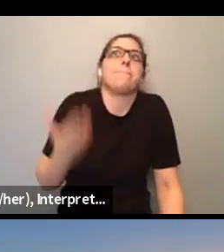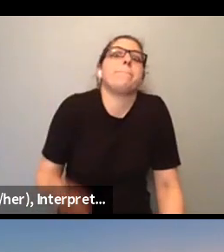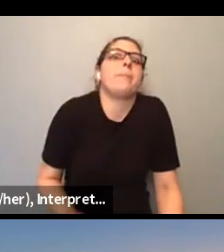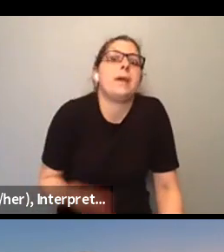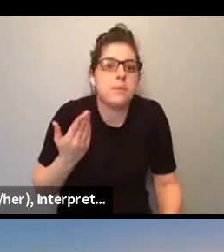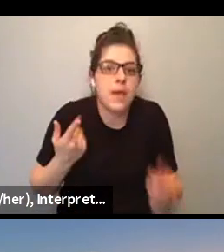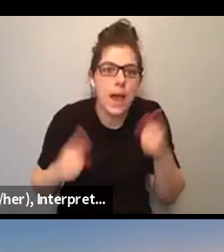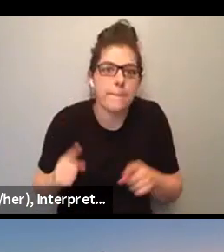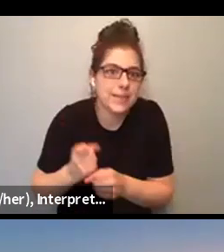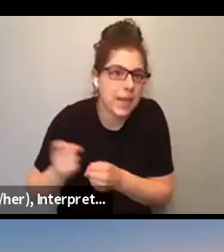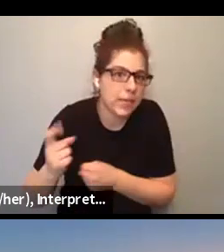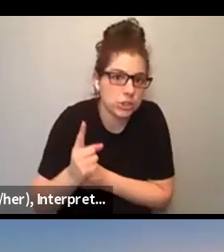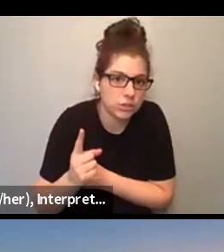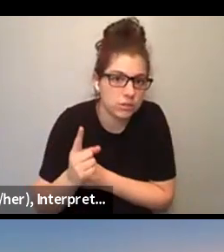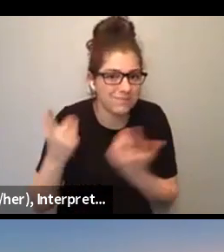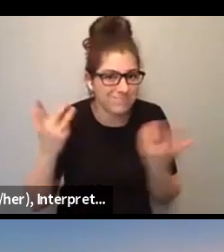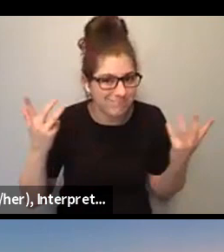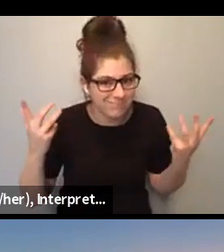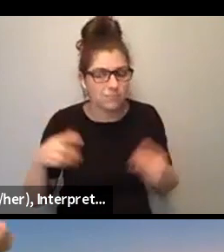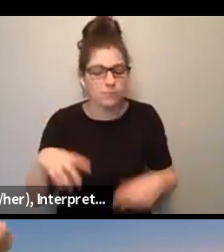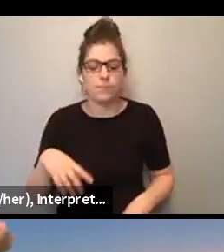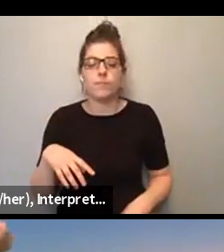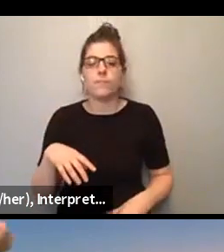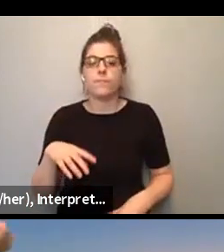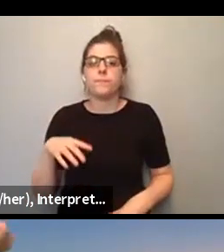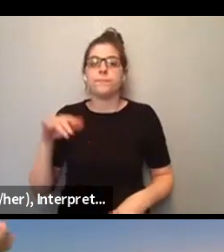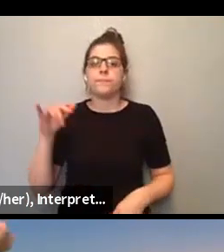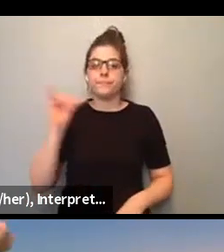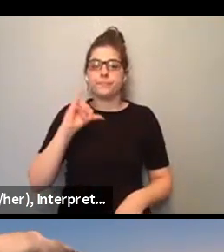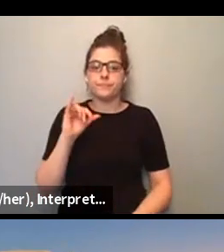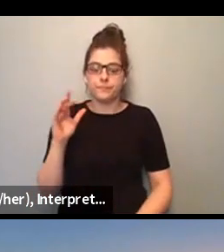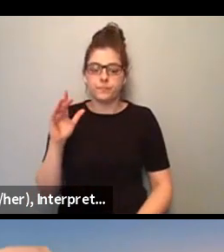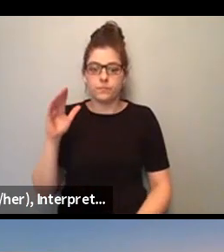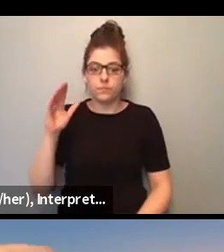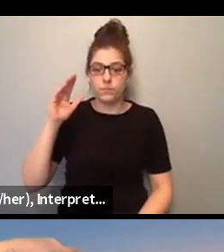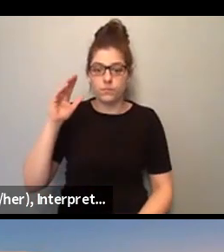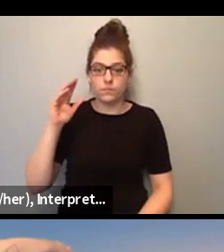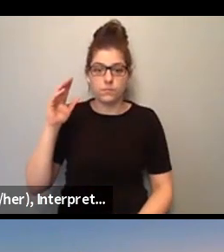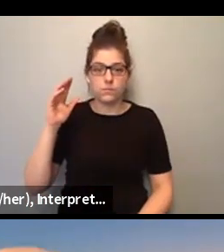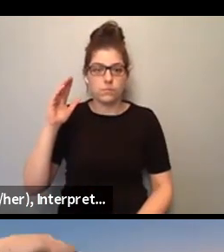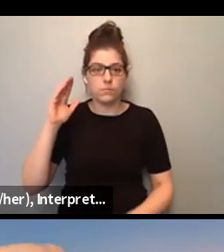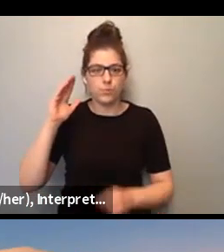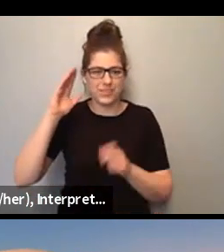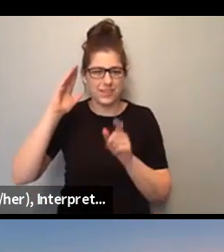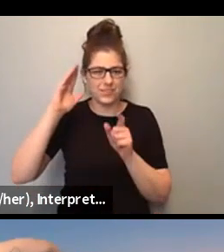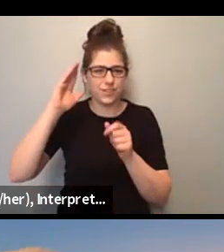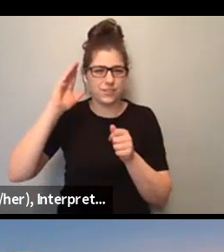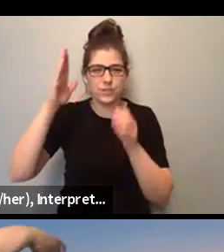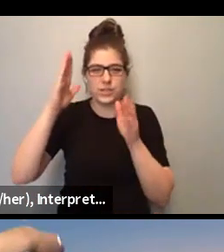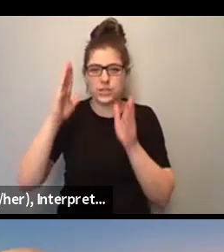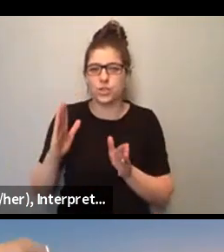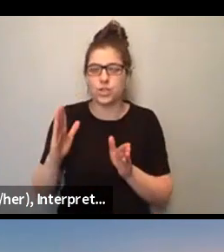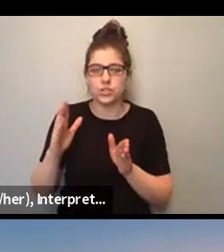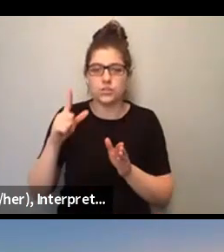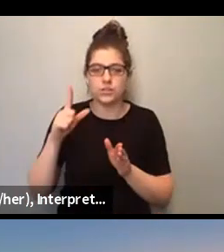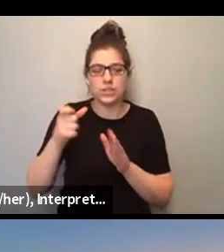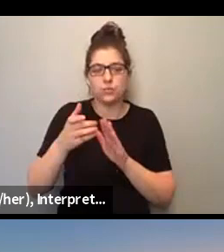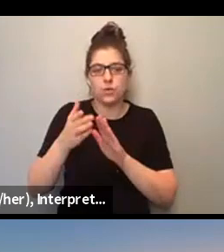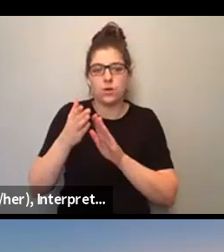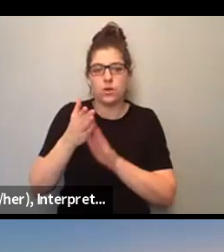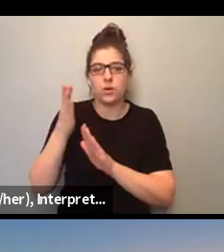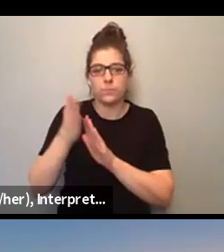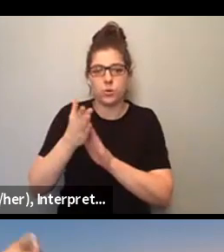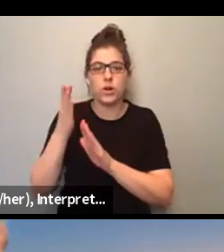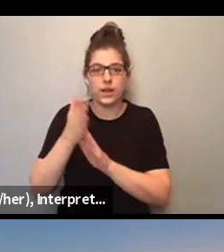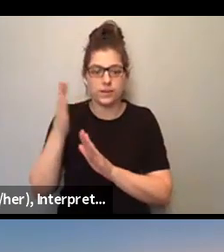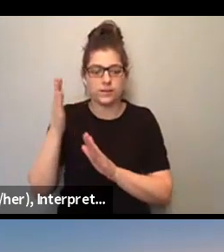I think also presenters need to, as the way we operate, and I think should